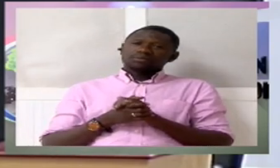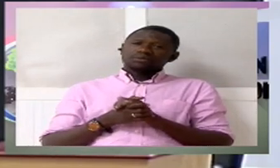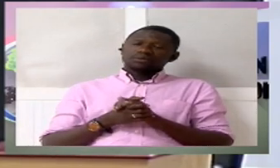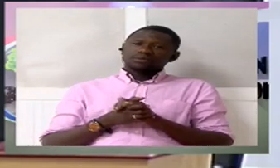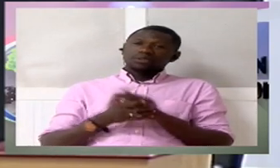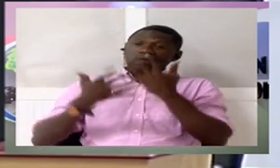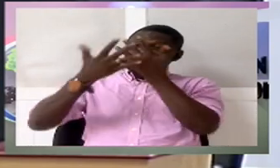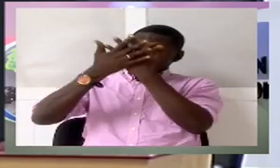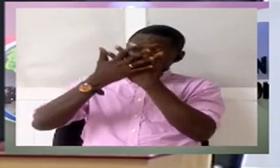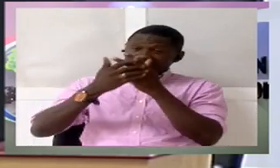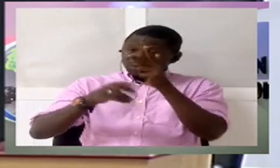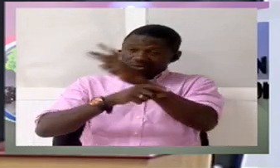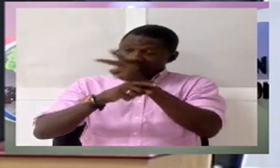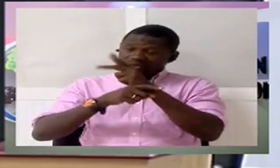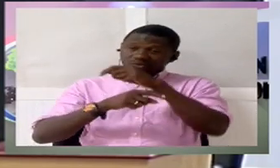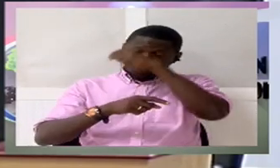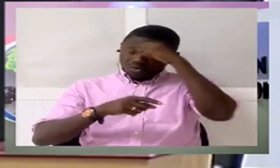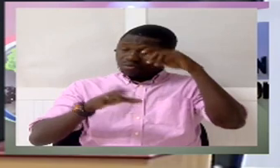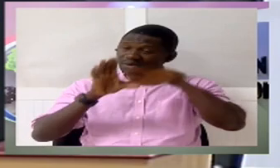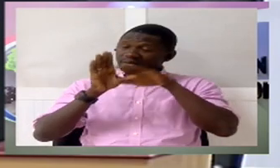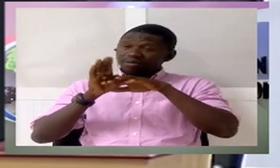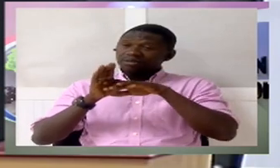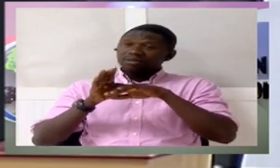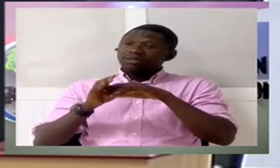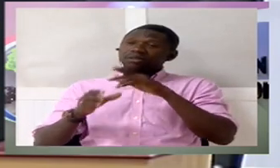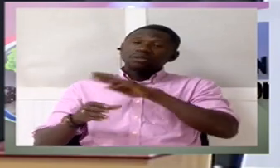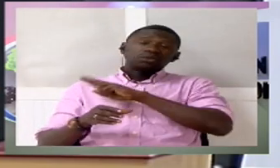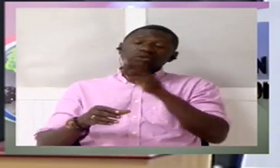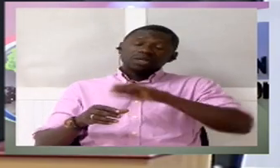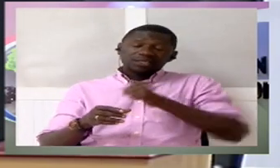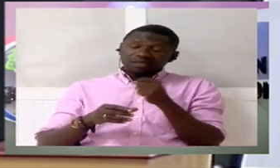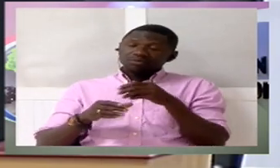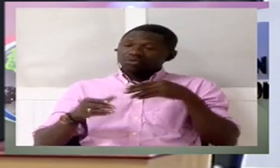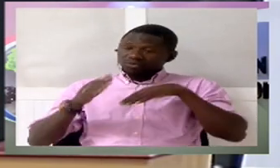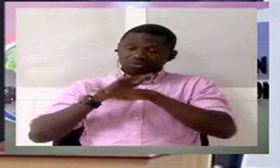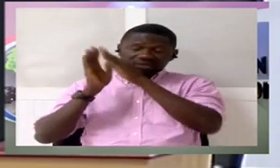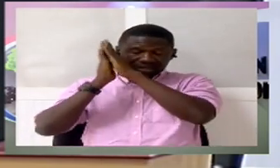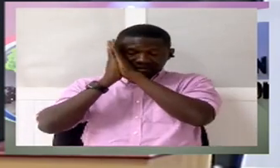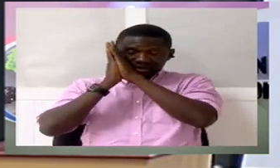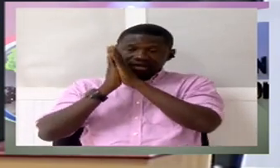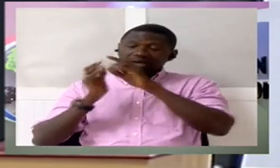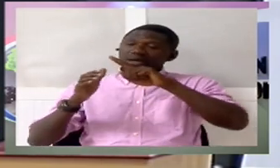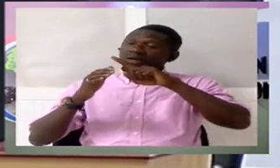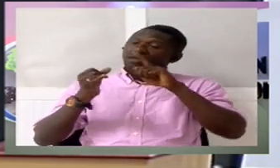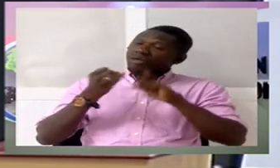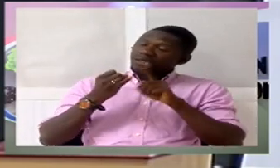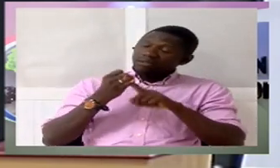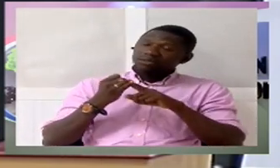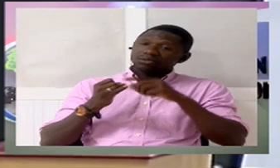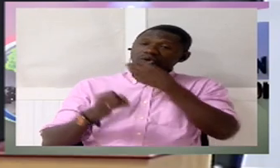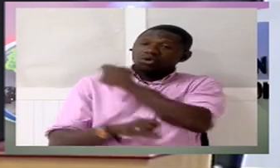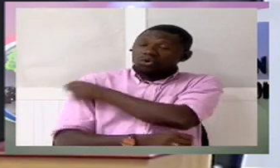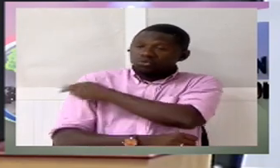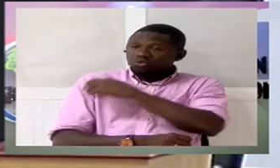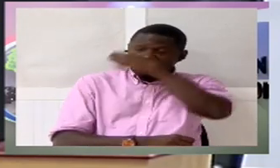ngalaje. Hospital staff ul fanang iko imuka ala. The prison officers who were there never allowed us to spend the night there,